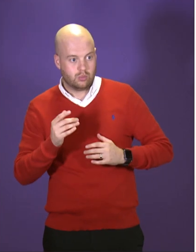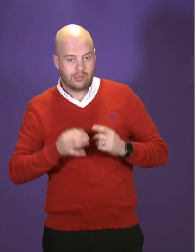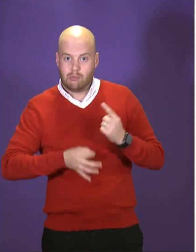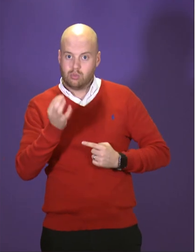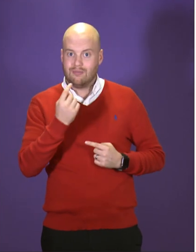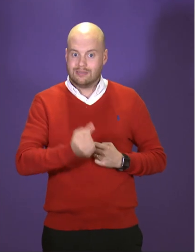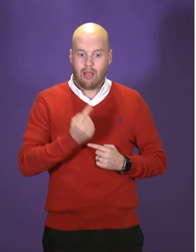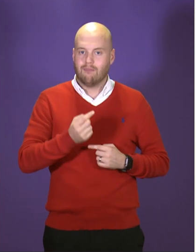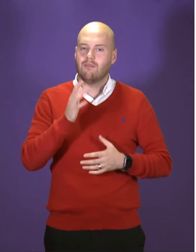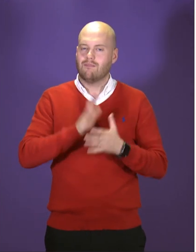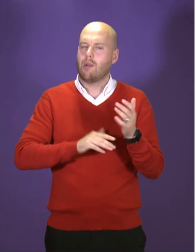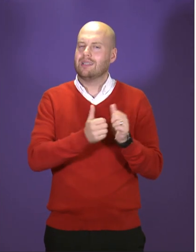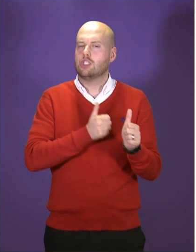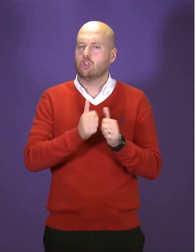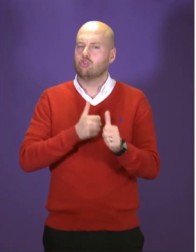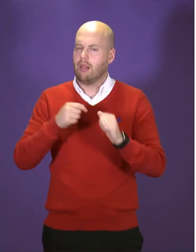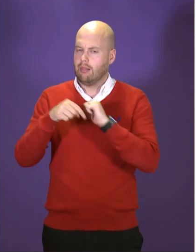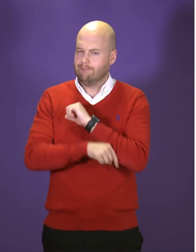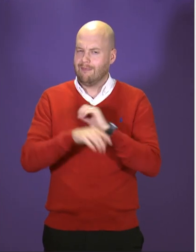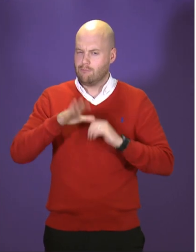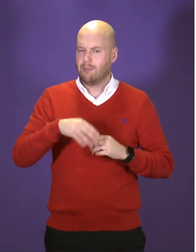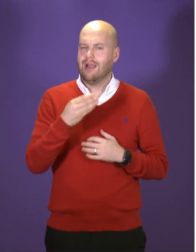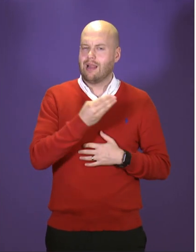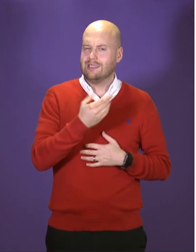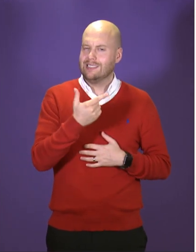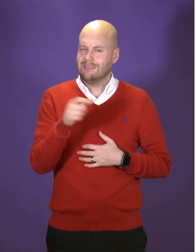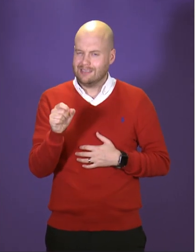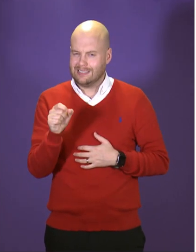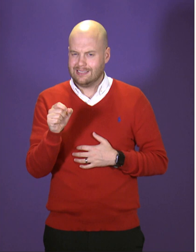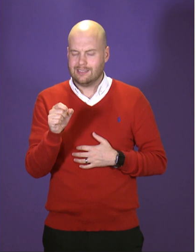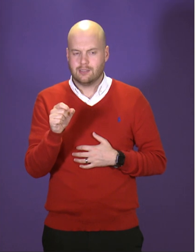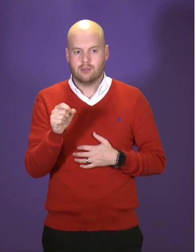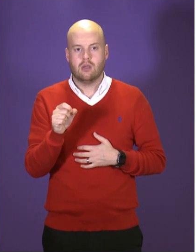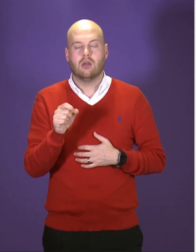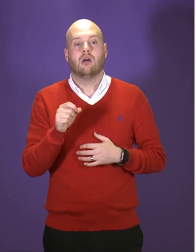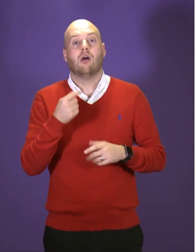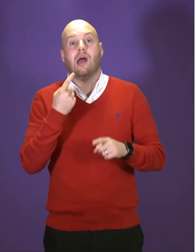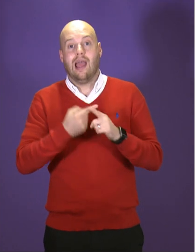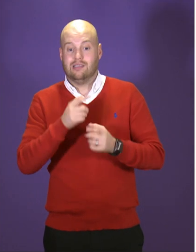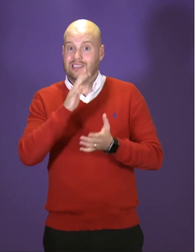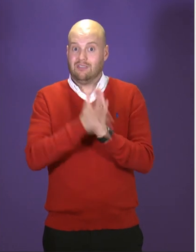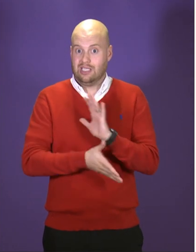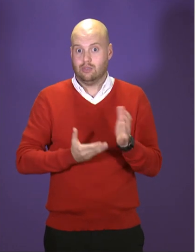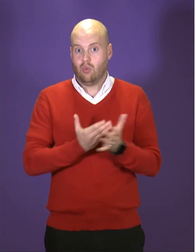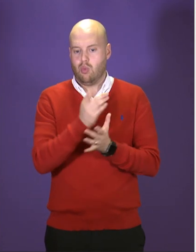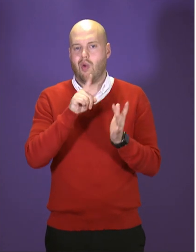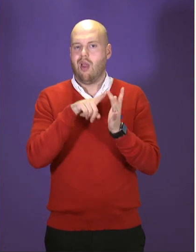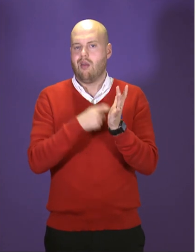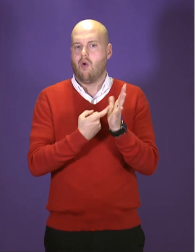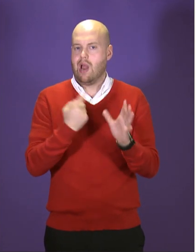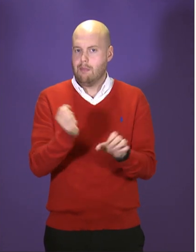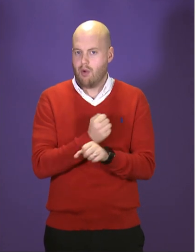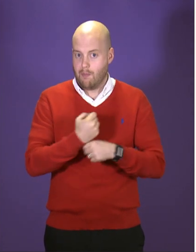industrial desolation of the 1970s decline of industry and the devastation of an IRA bomb in the city